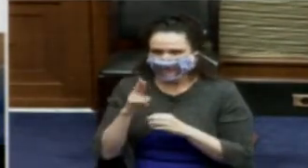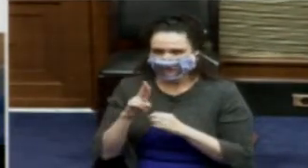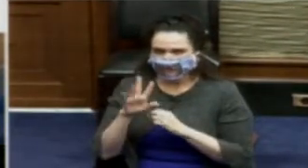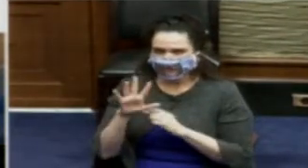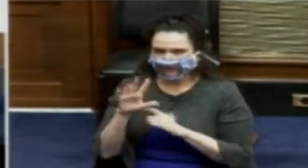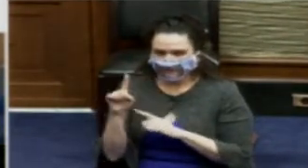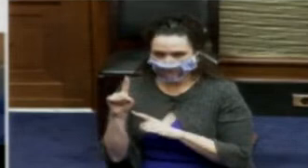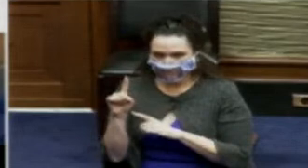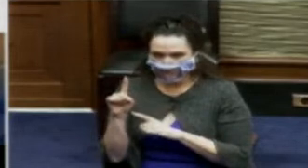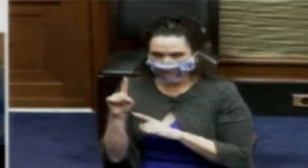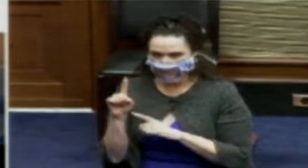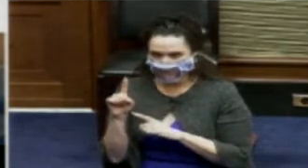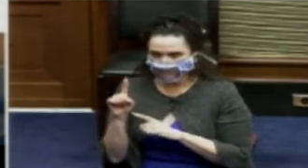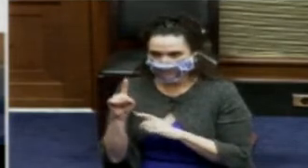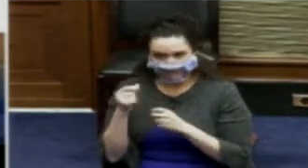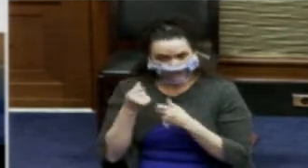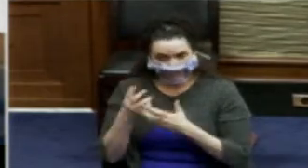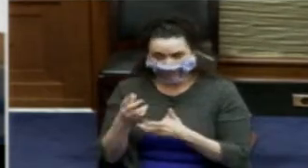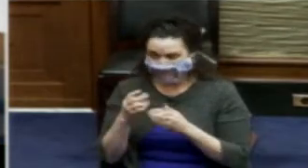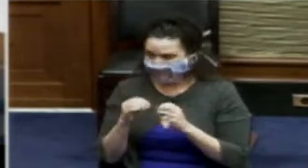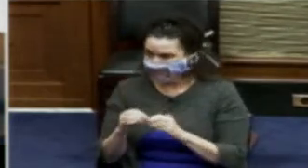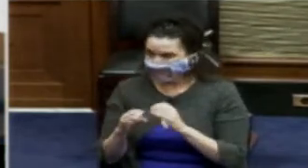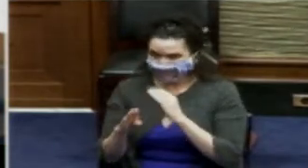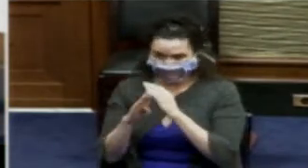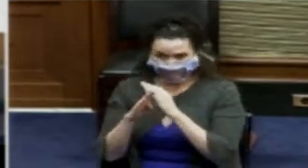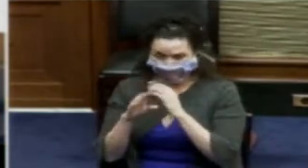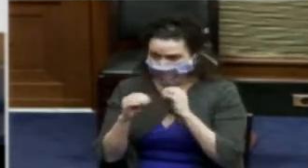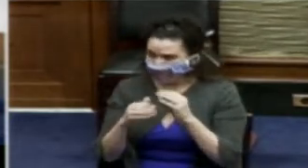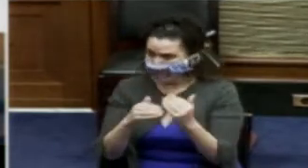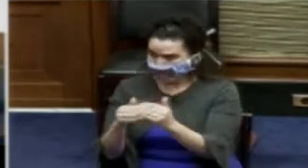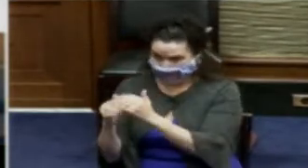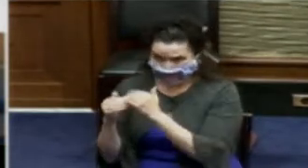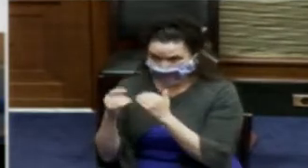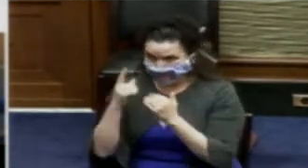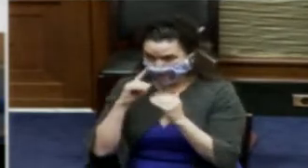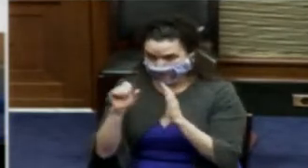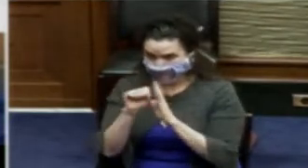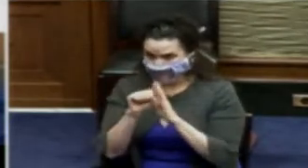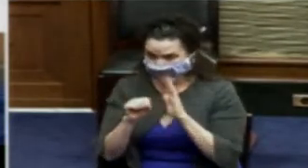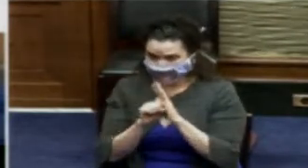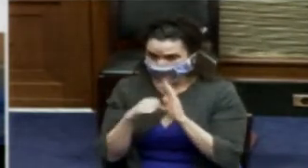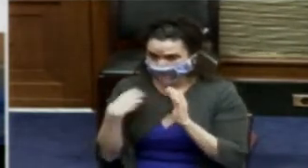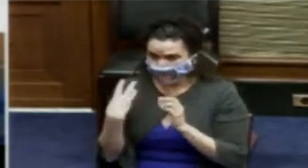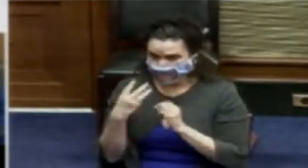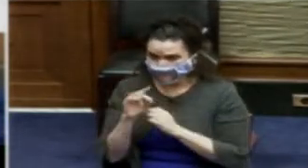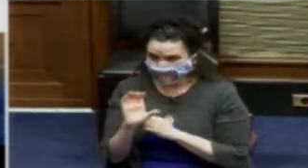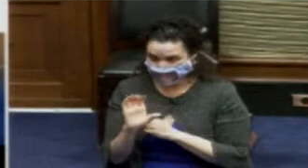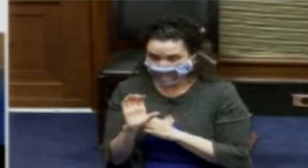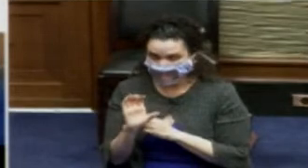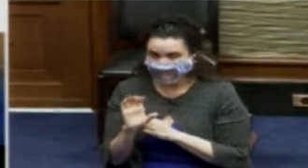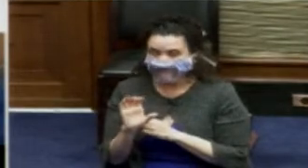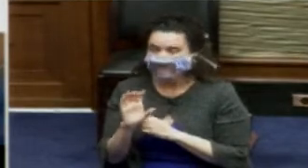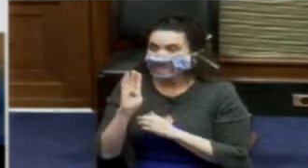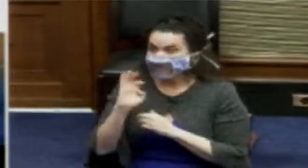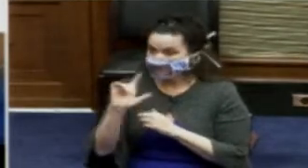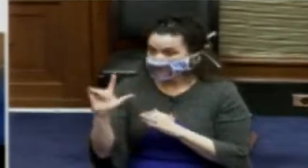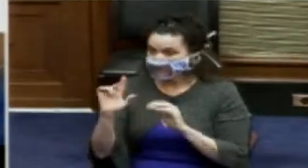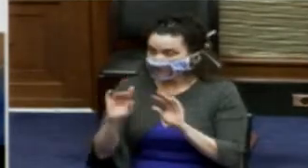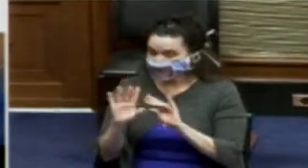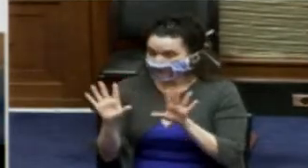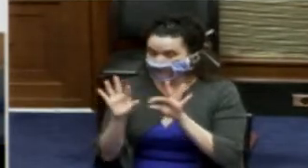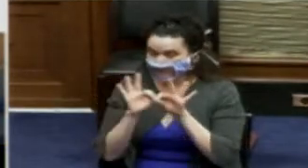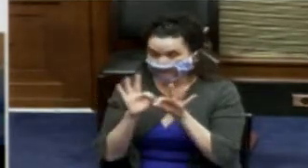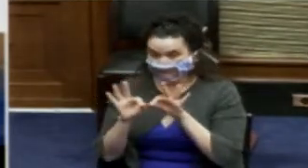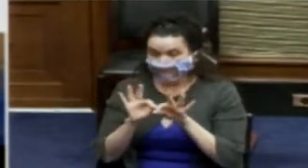51 imposes no such conditions or limitations on the state of Washington, D.C. The bill expressly declares that the state